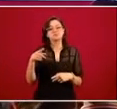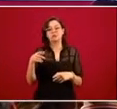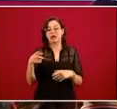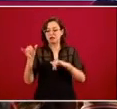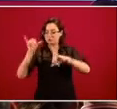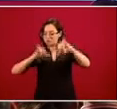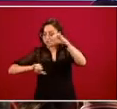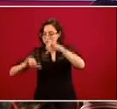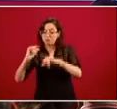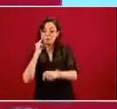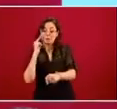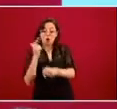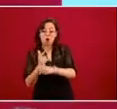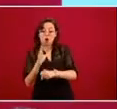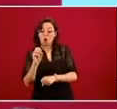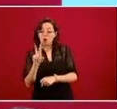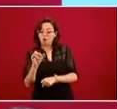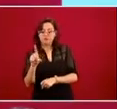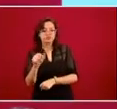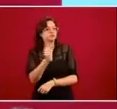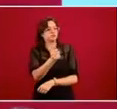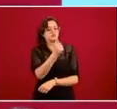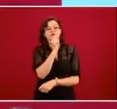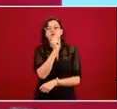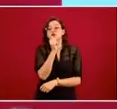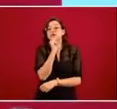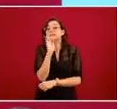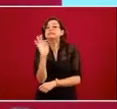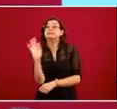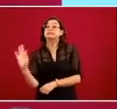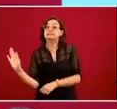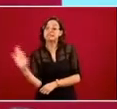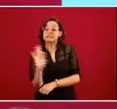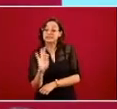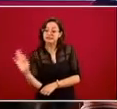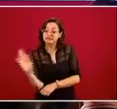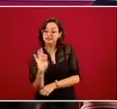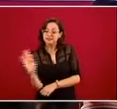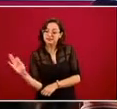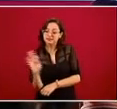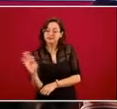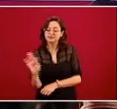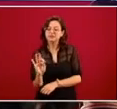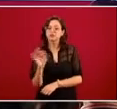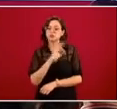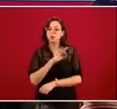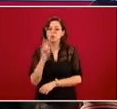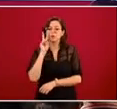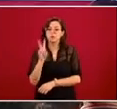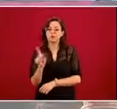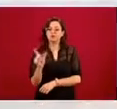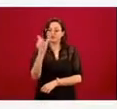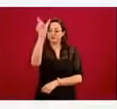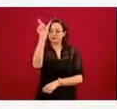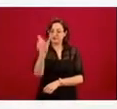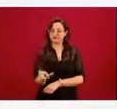we have also the data of those people who remain suspect cases, which means they are awaiting for the results of their